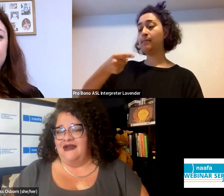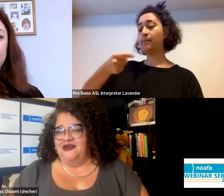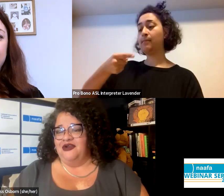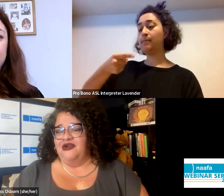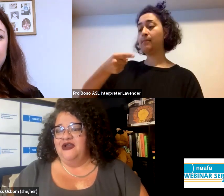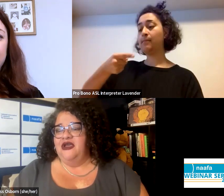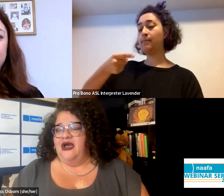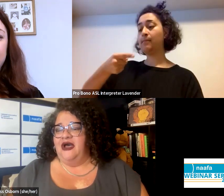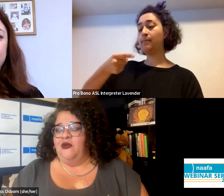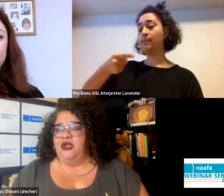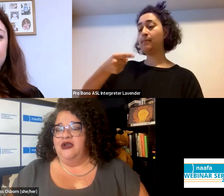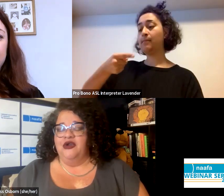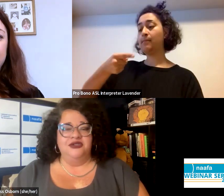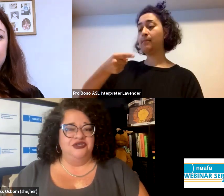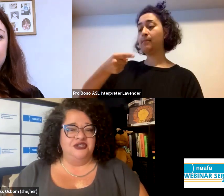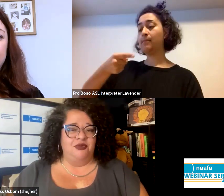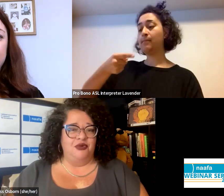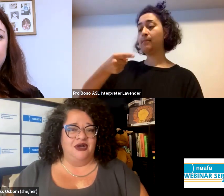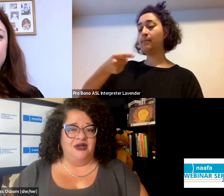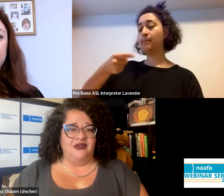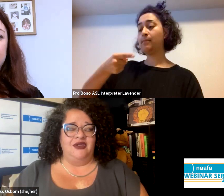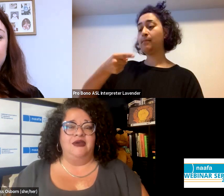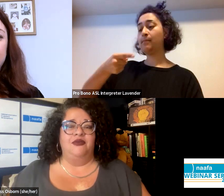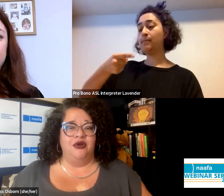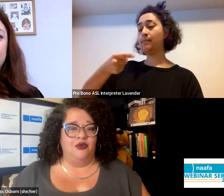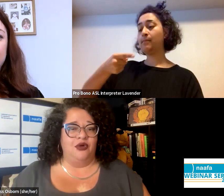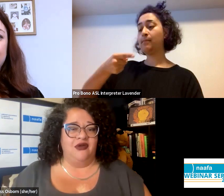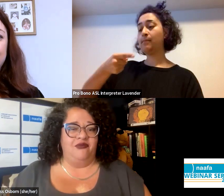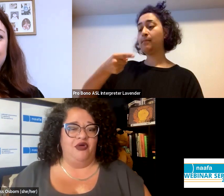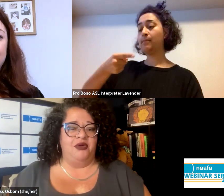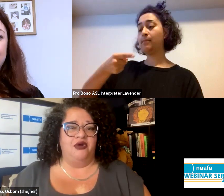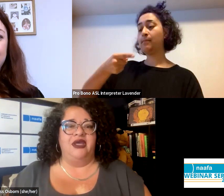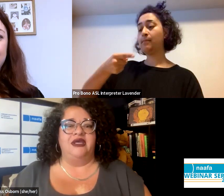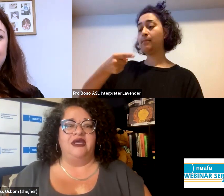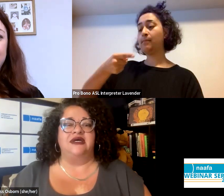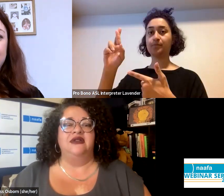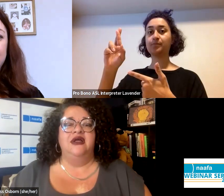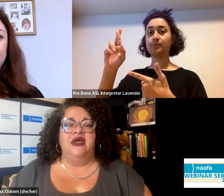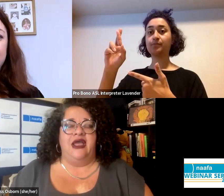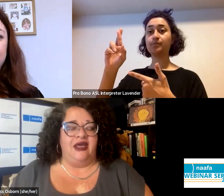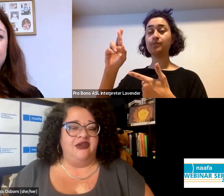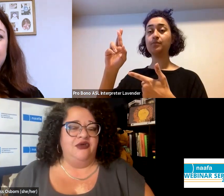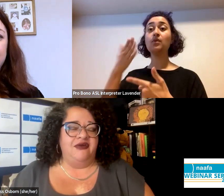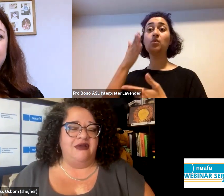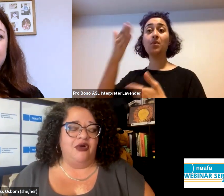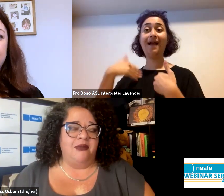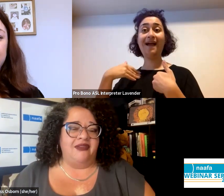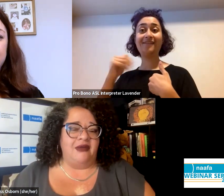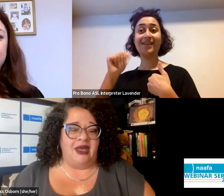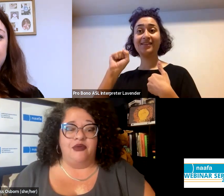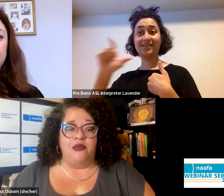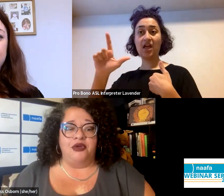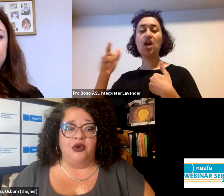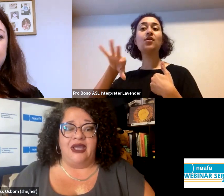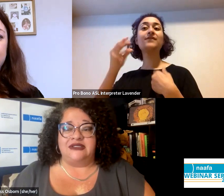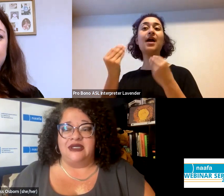and Lavender. We encourage you to support the important work of Pro Bono ASL, and you can find more about